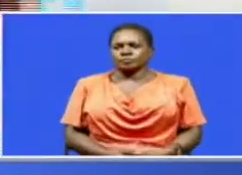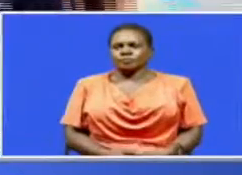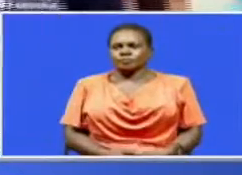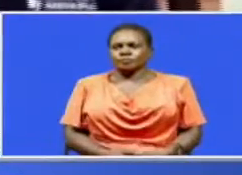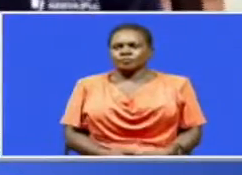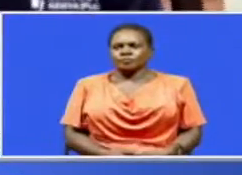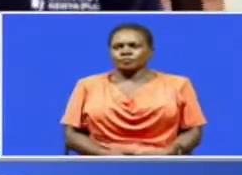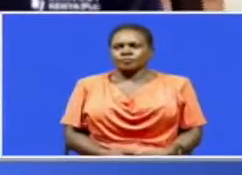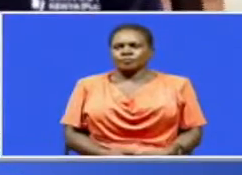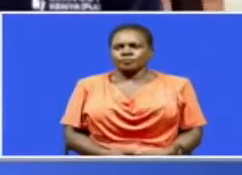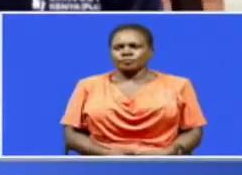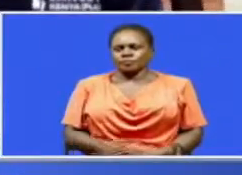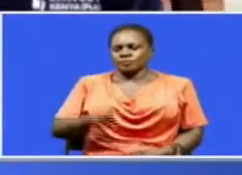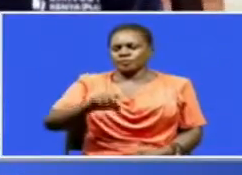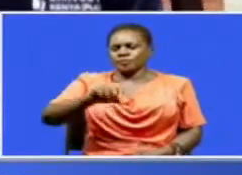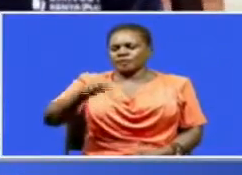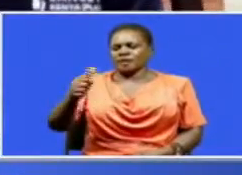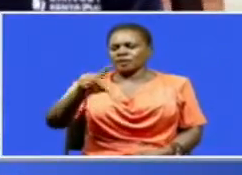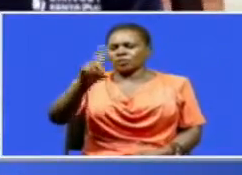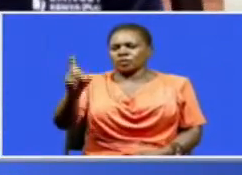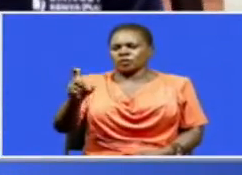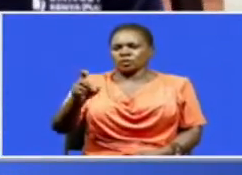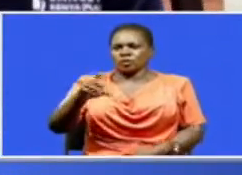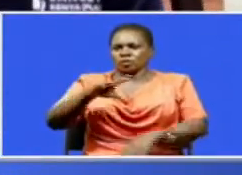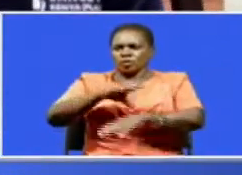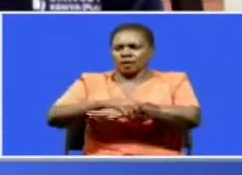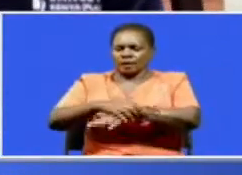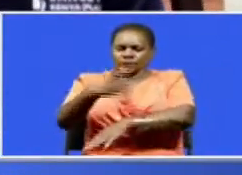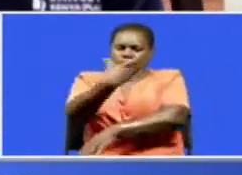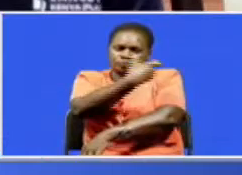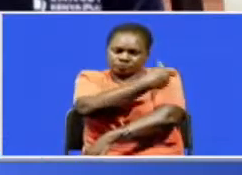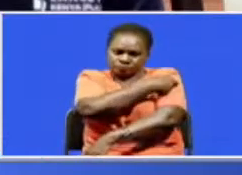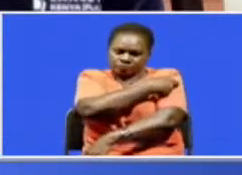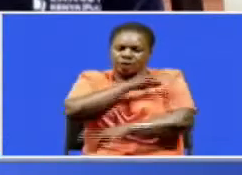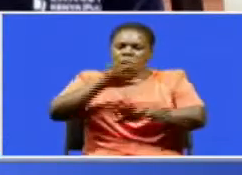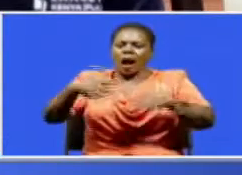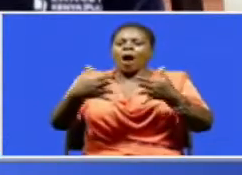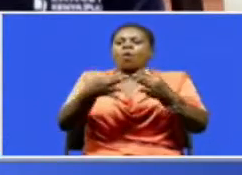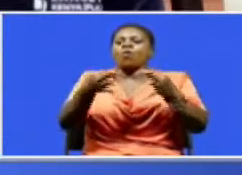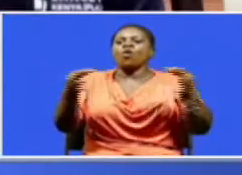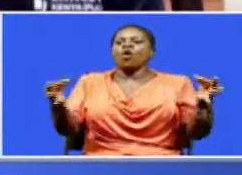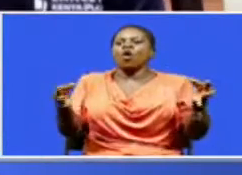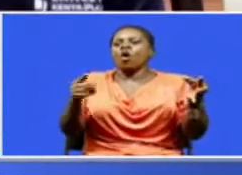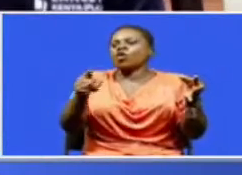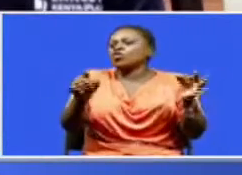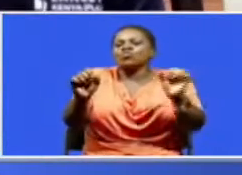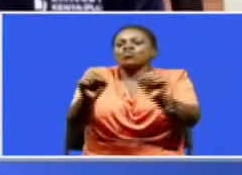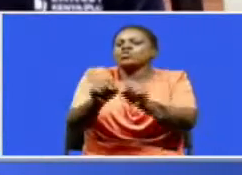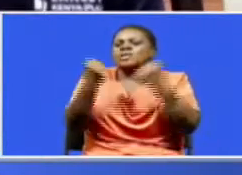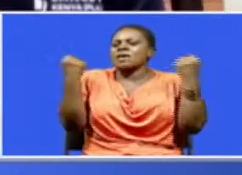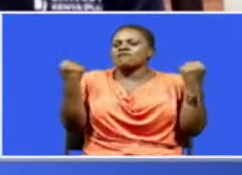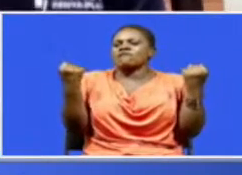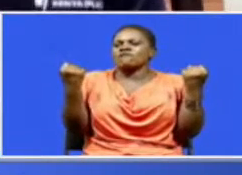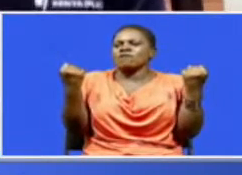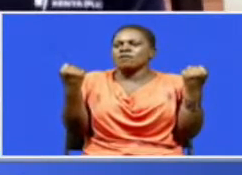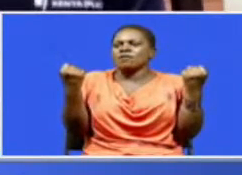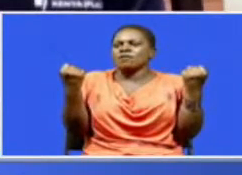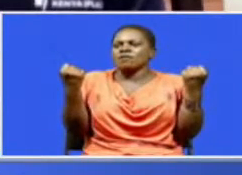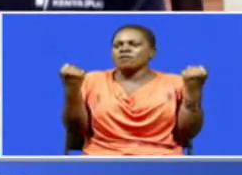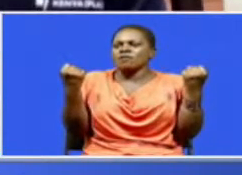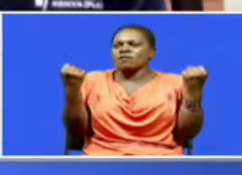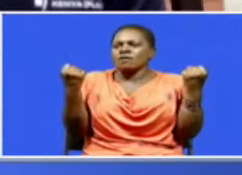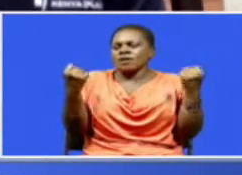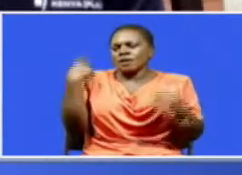but then that leads me to the next question. Then after getting the vaccine, how long after are you safe?